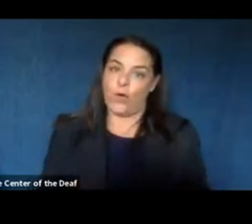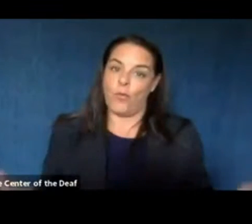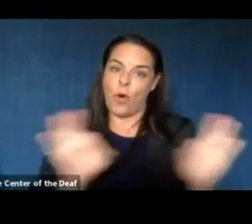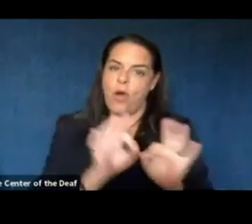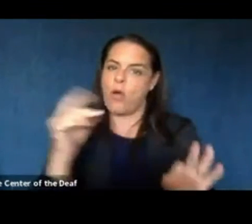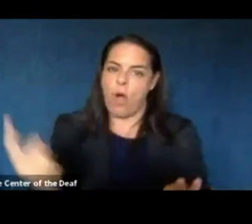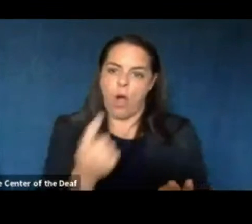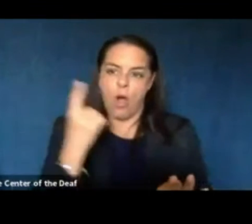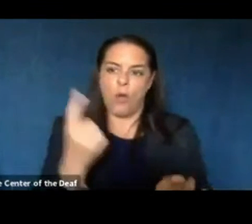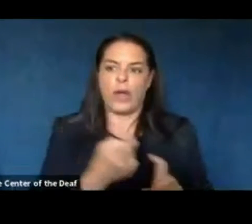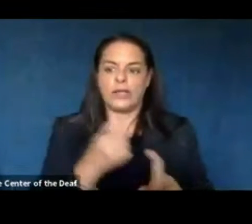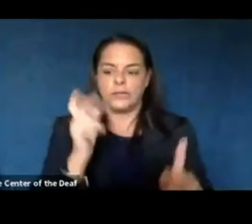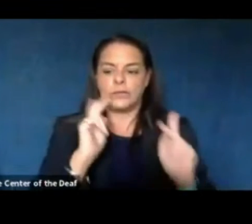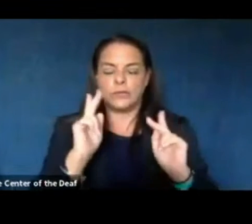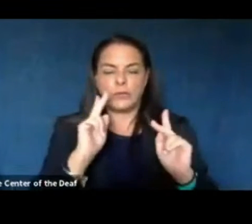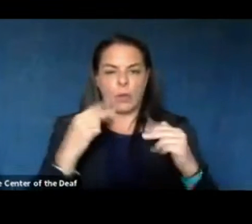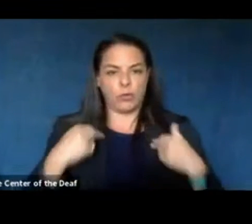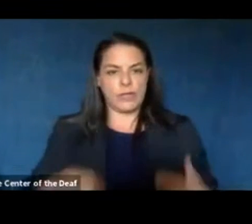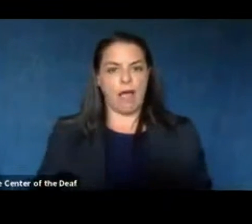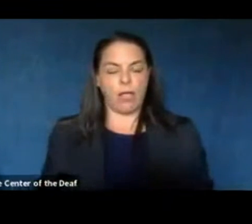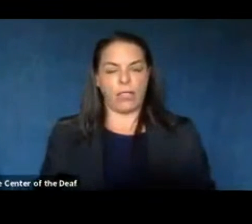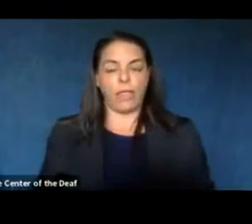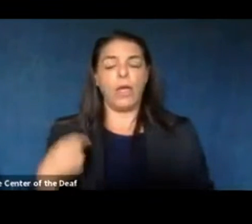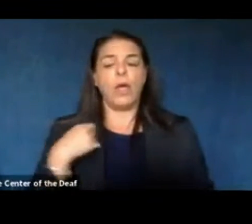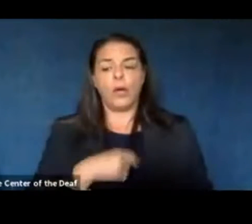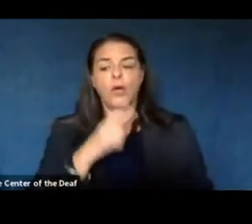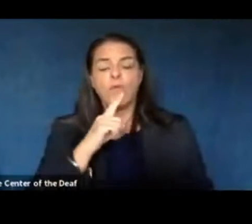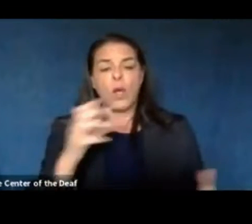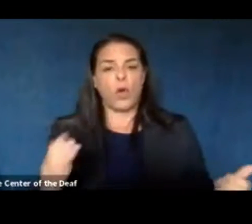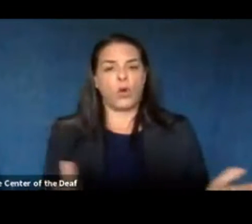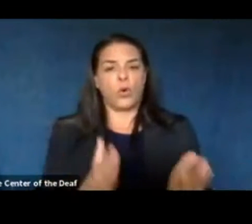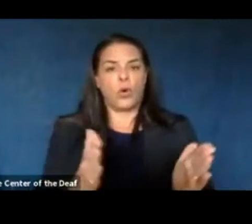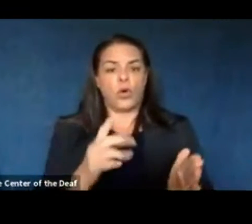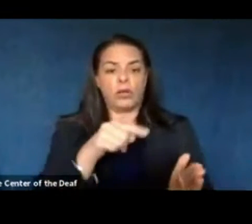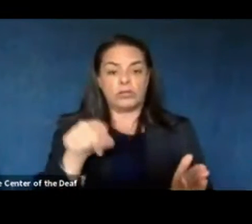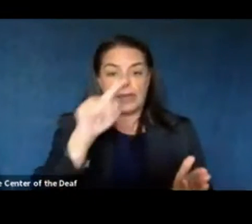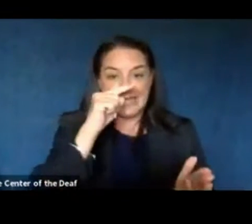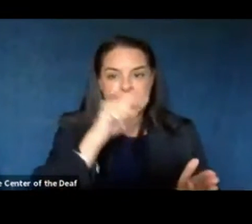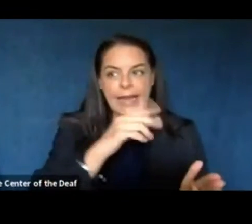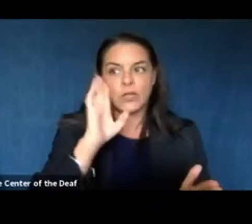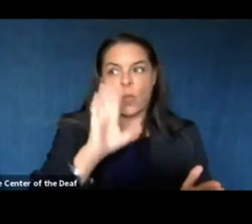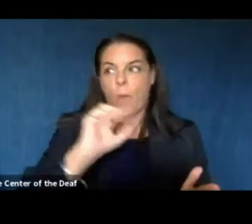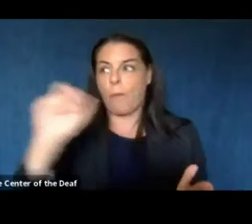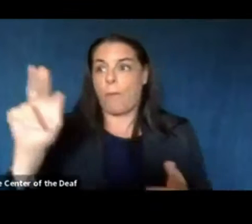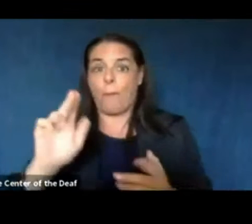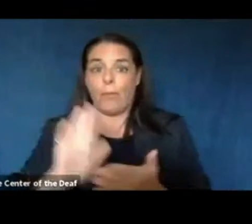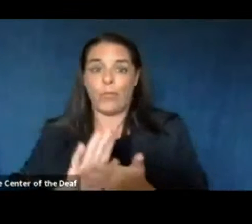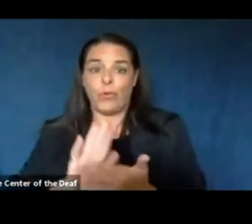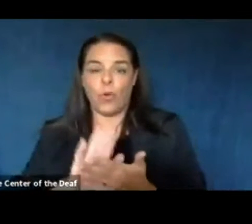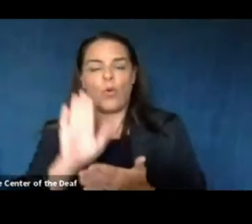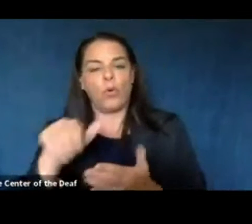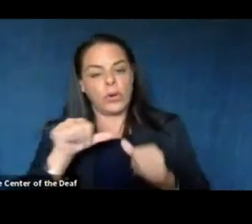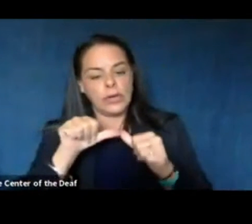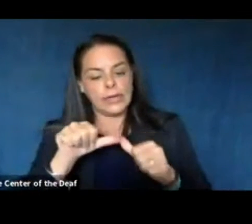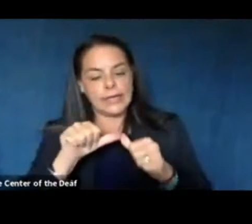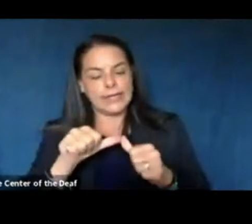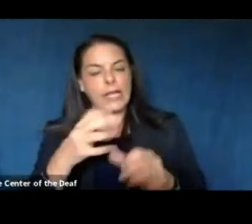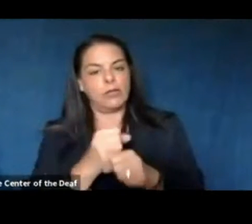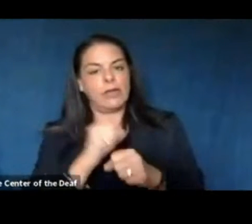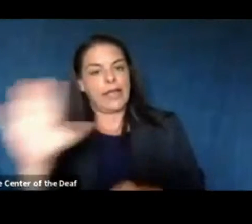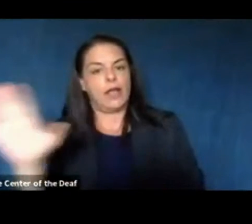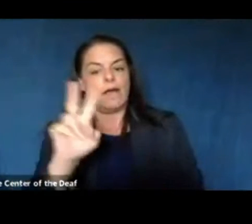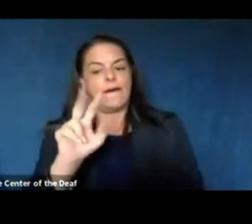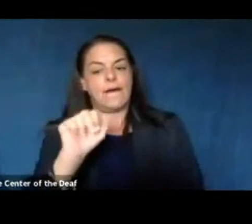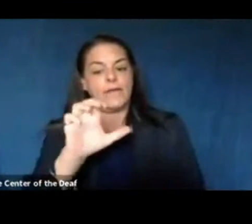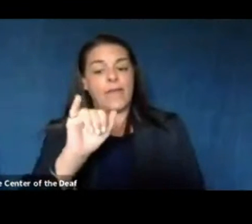perspective. And we really want to encourage, the kids that are going back to school to continue to get their vaccines that they